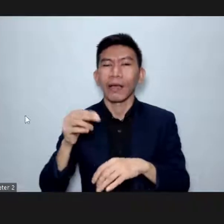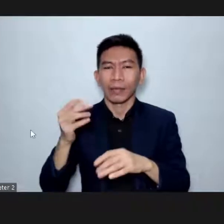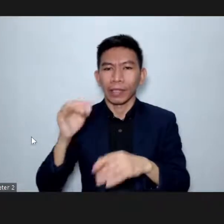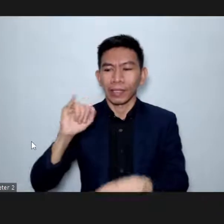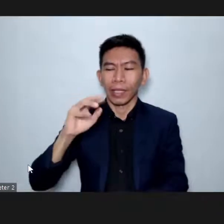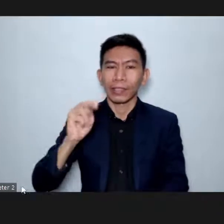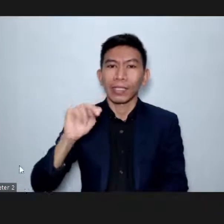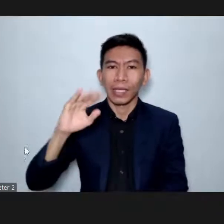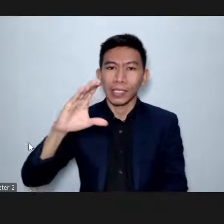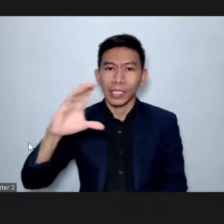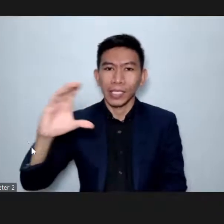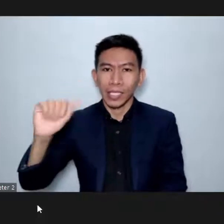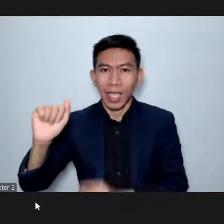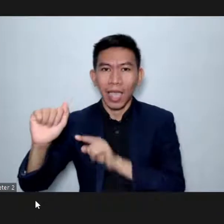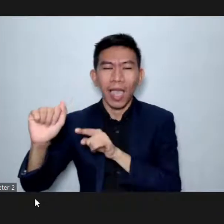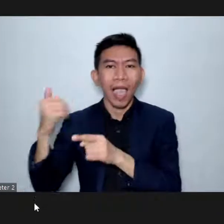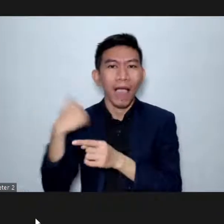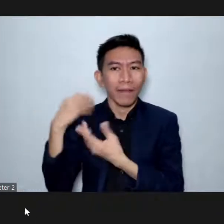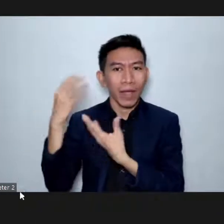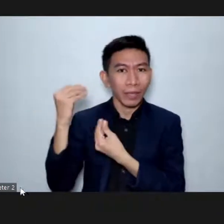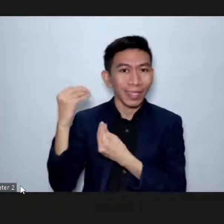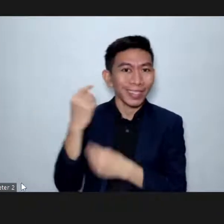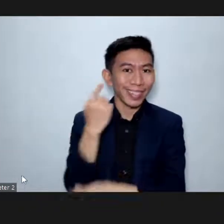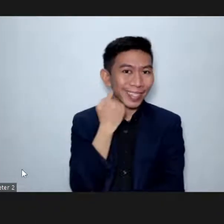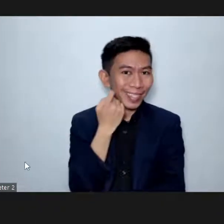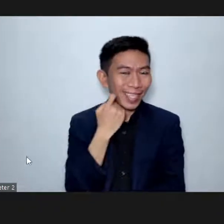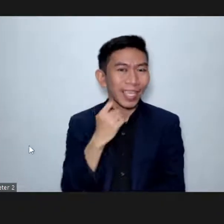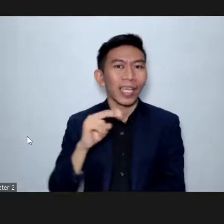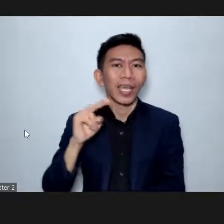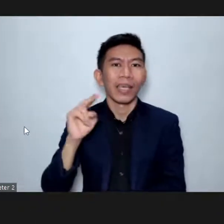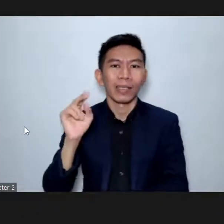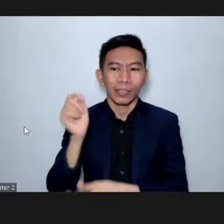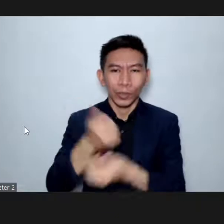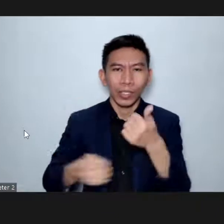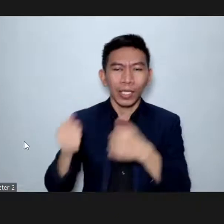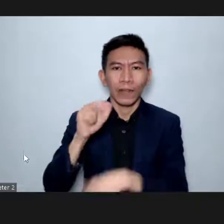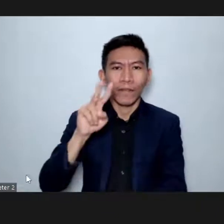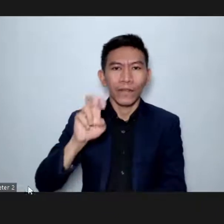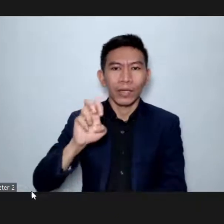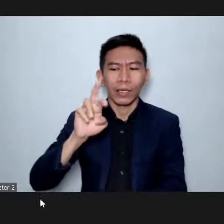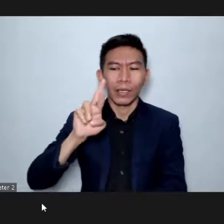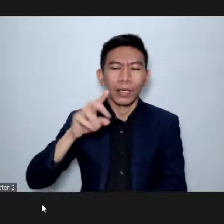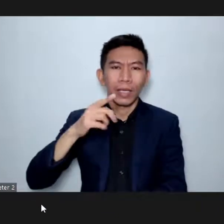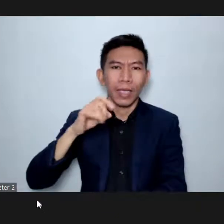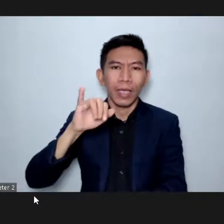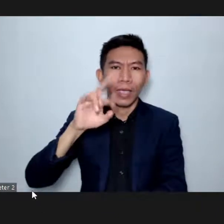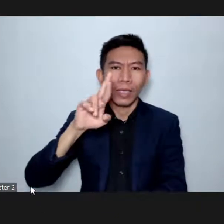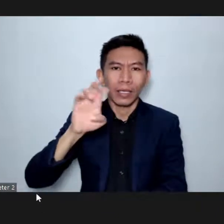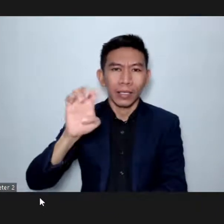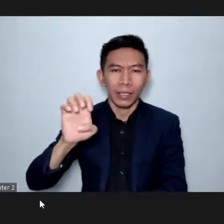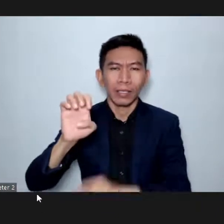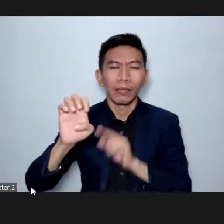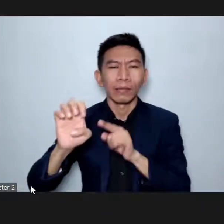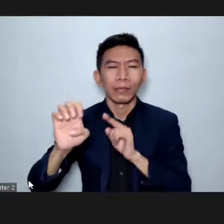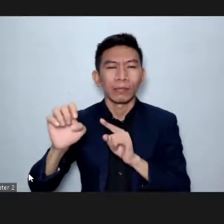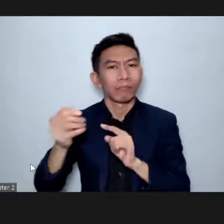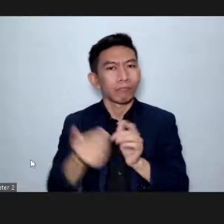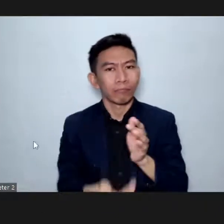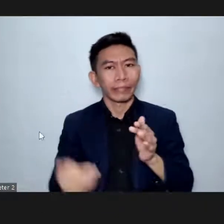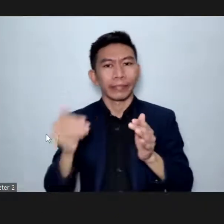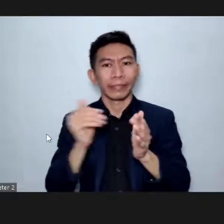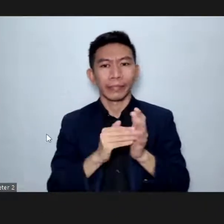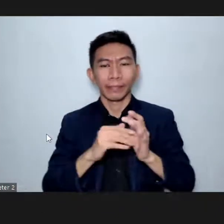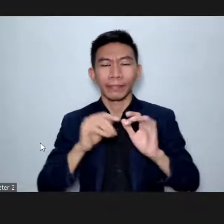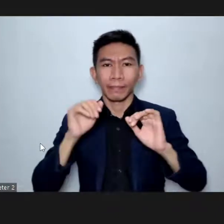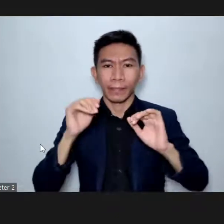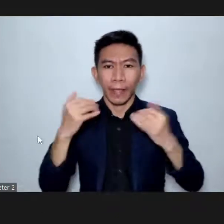comprehensive update from EU Secretary, and which allows us again to have a solid platform